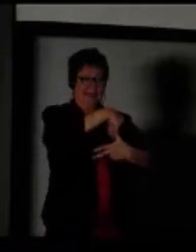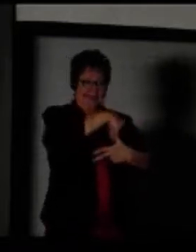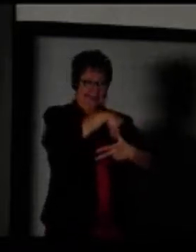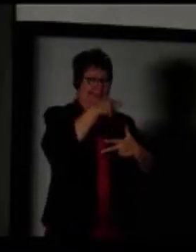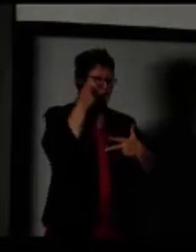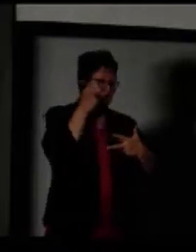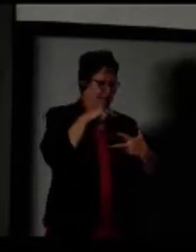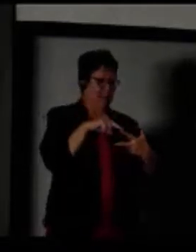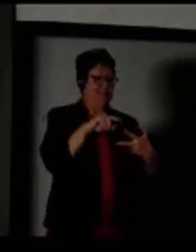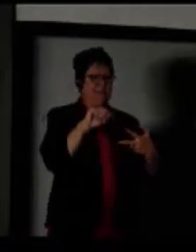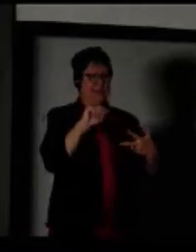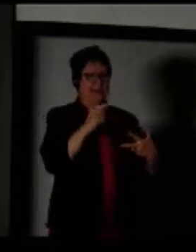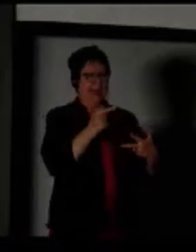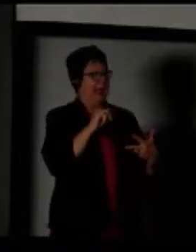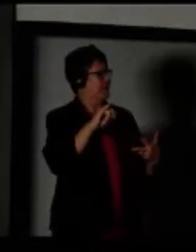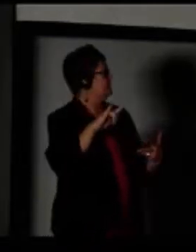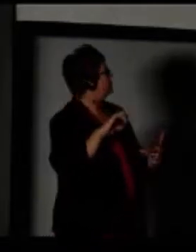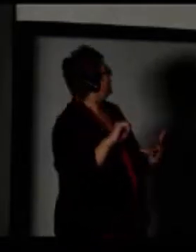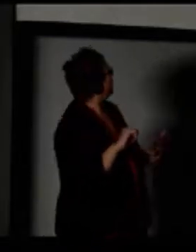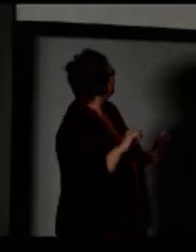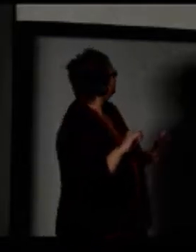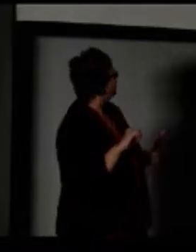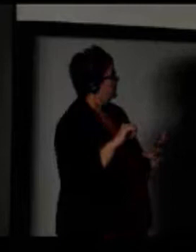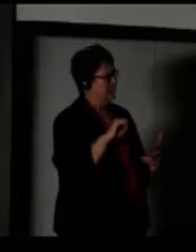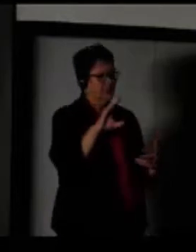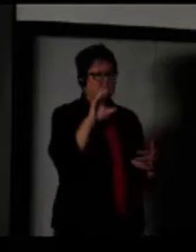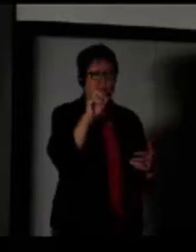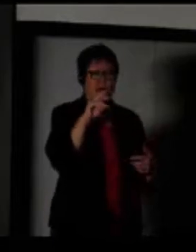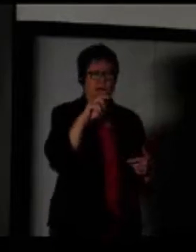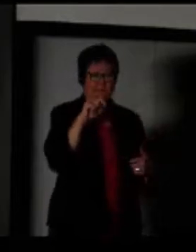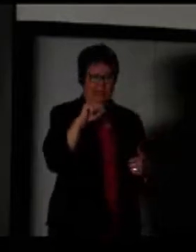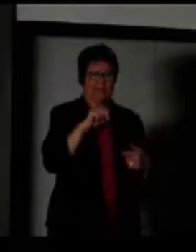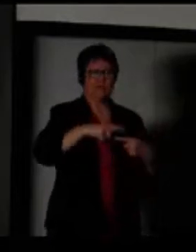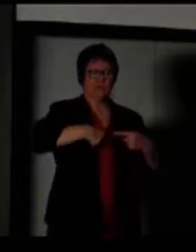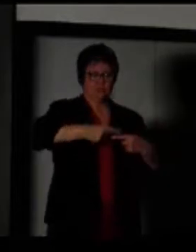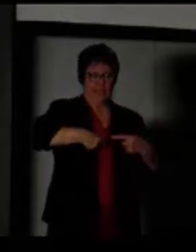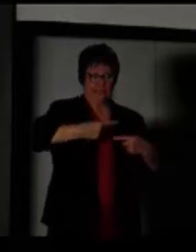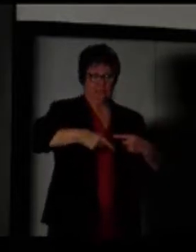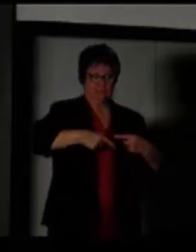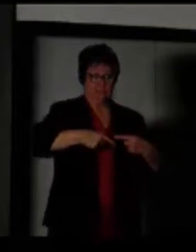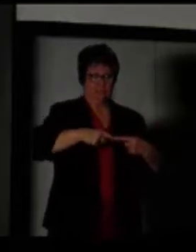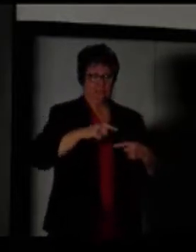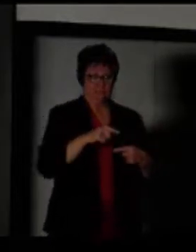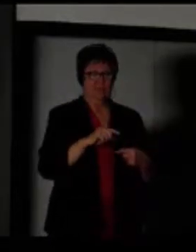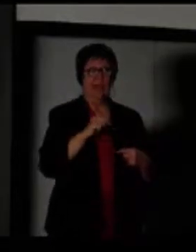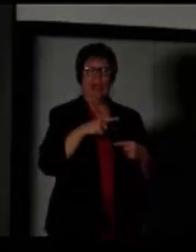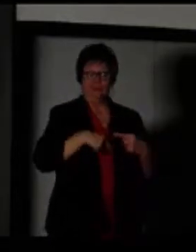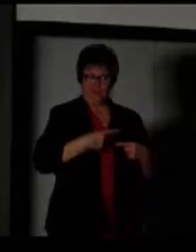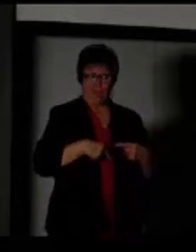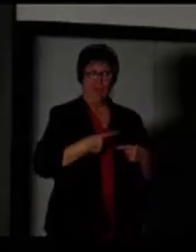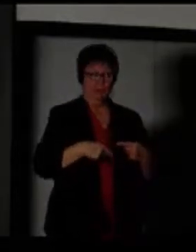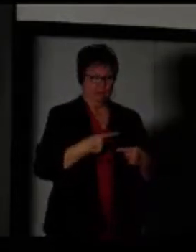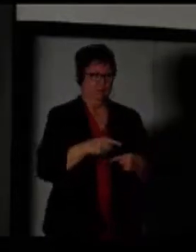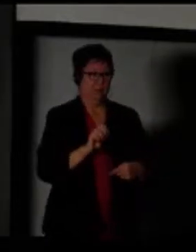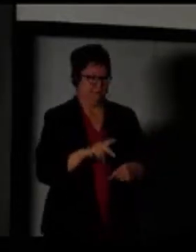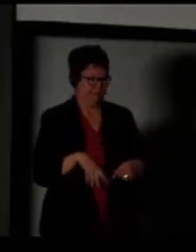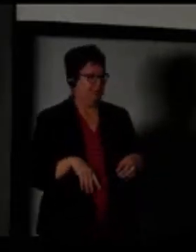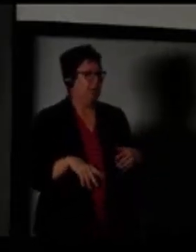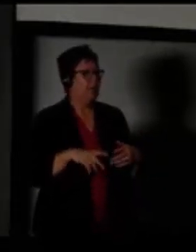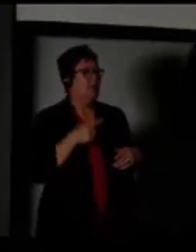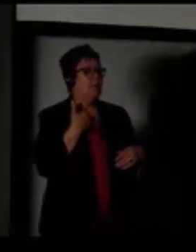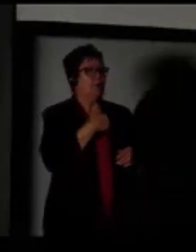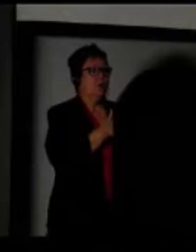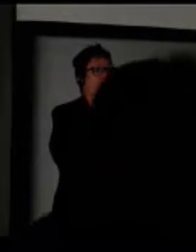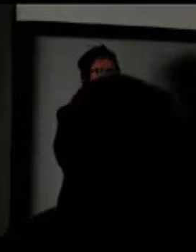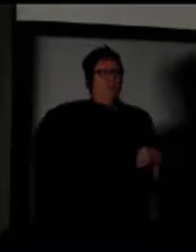and agile content. Outside in, typically at the museum, we've designed the exhibition, and then we take the digital